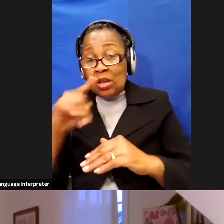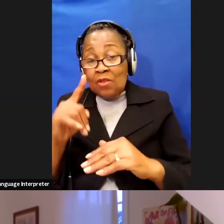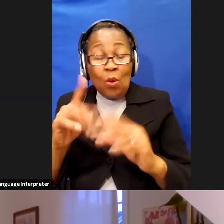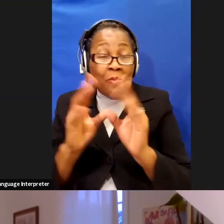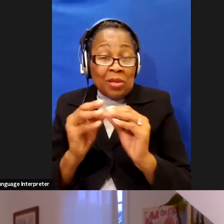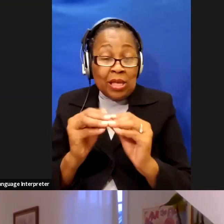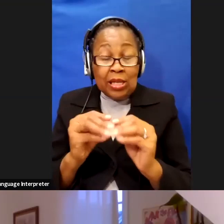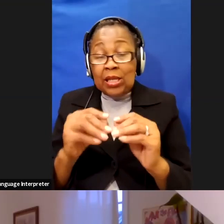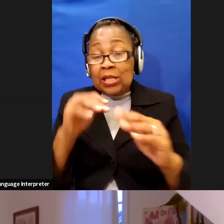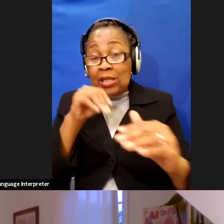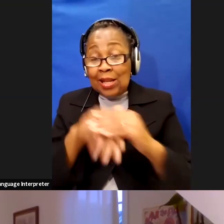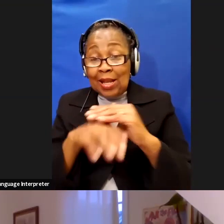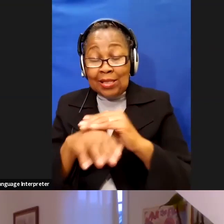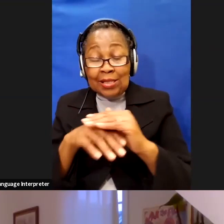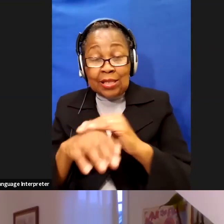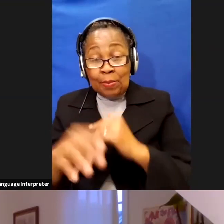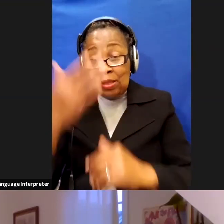at the forefront of those choices.